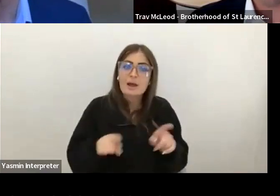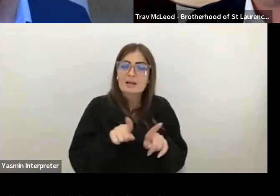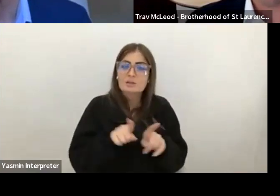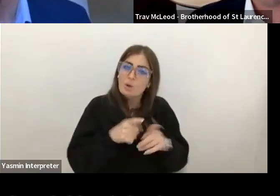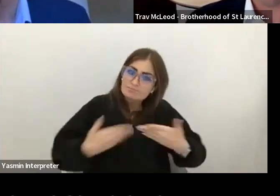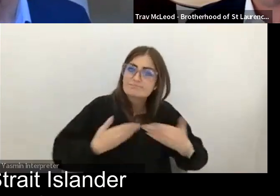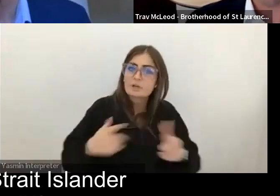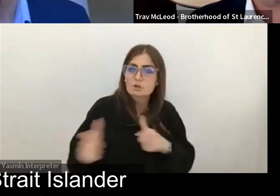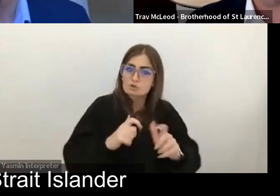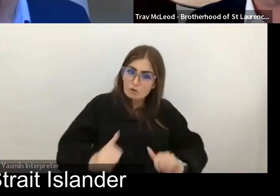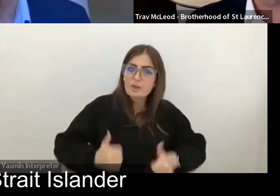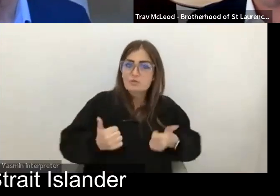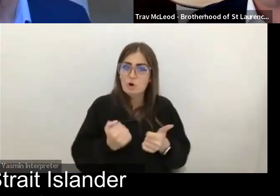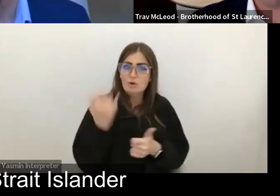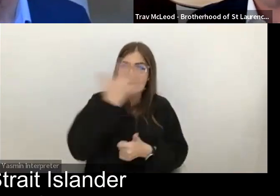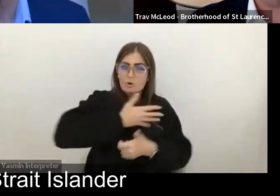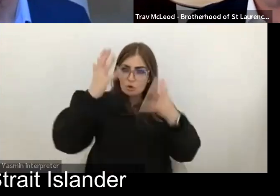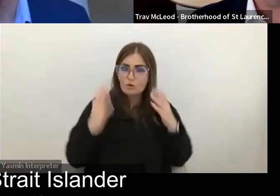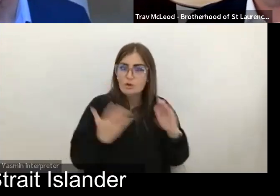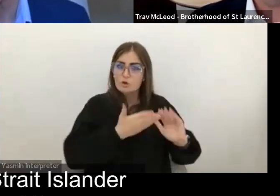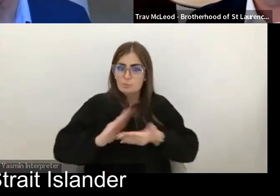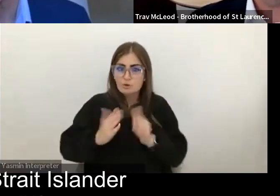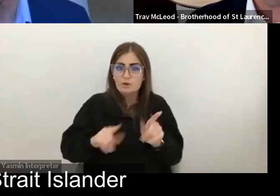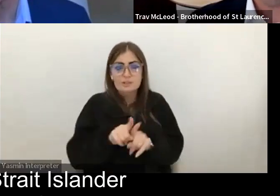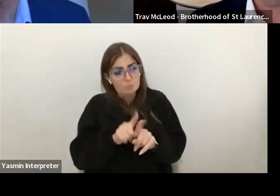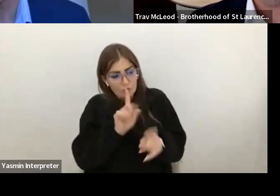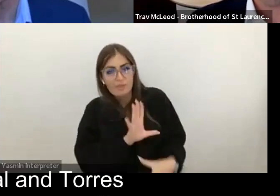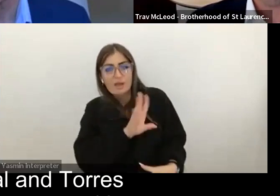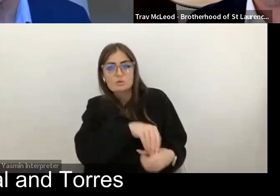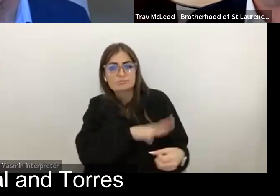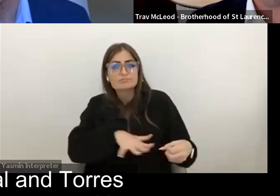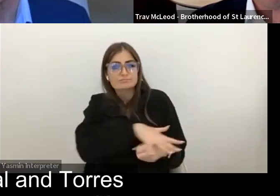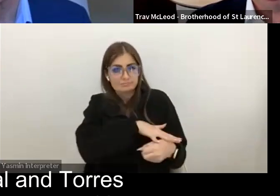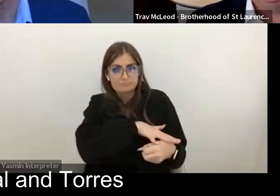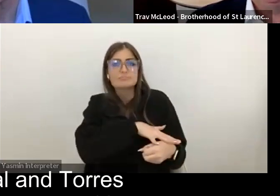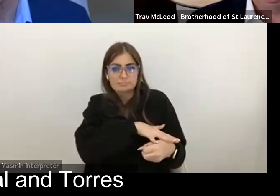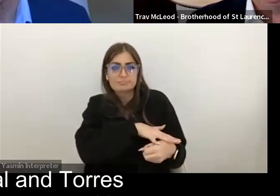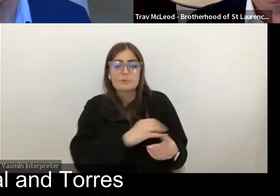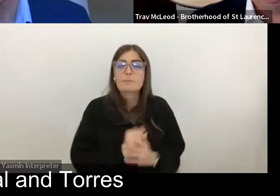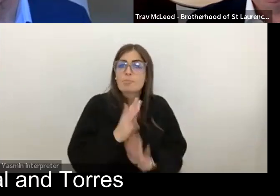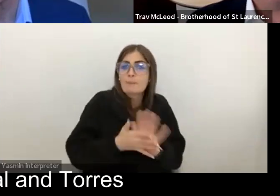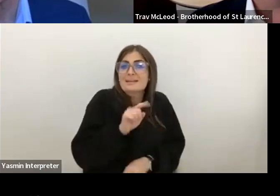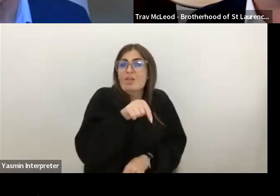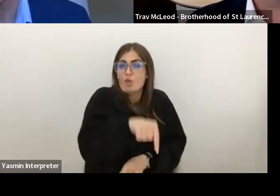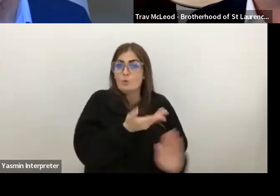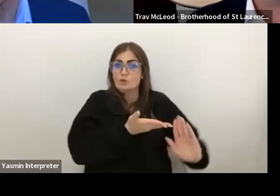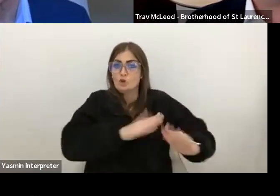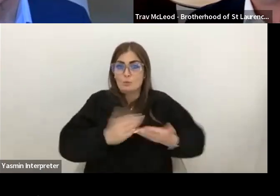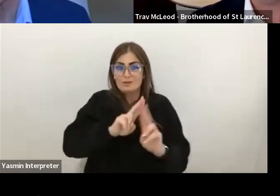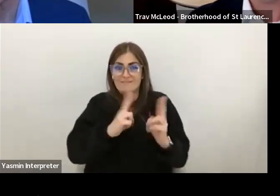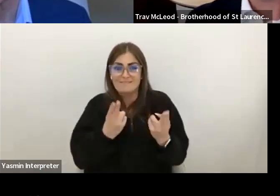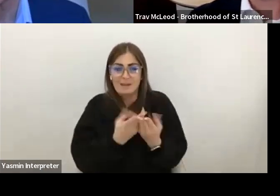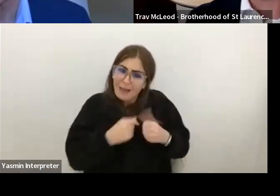by local Aboriginal and Torres Strait Islander communities that they serve. So Aboriginal and Torres Strait Islander communities and families